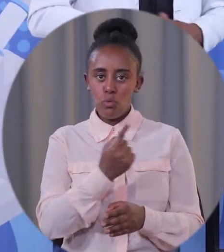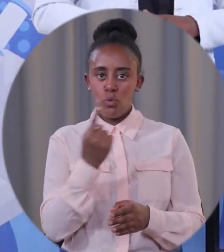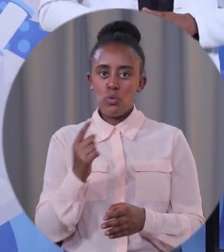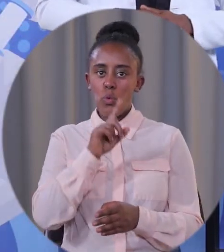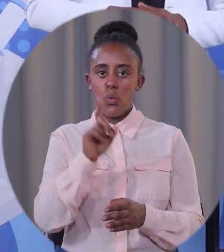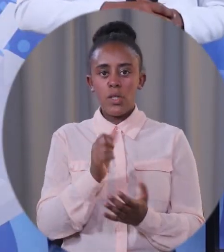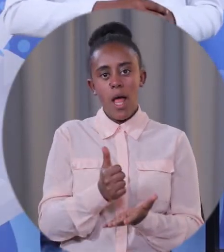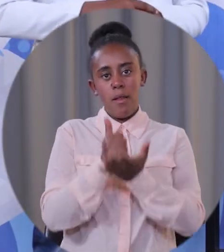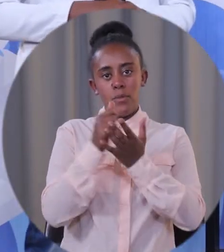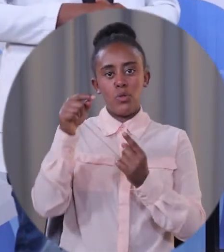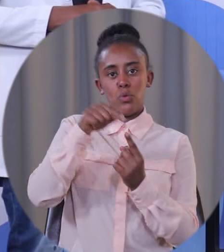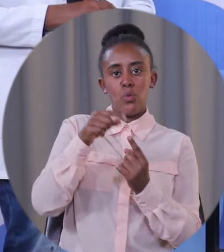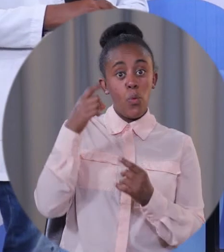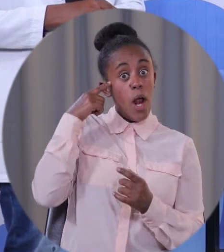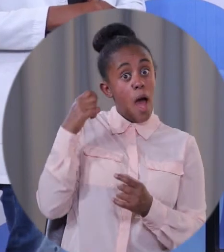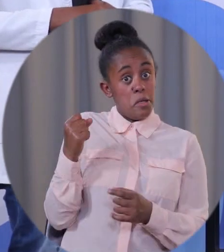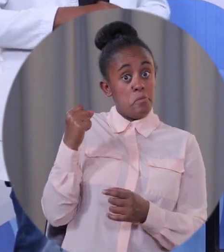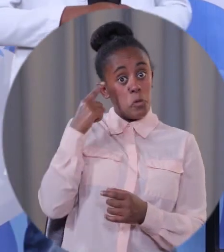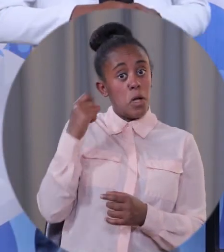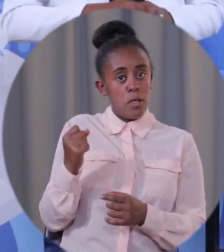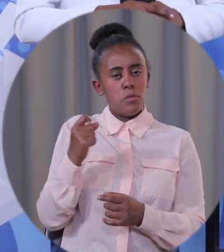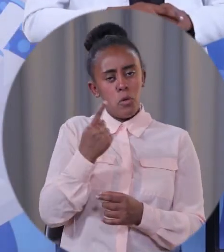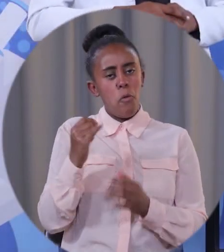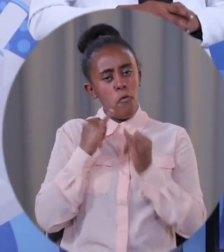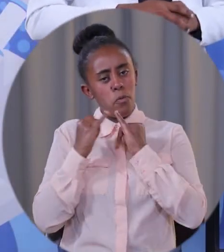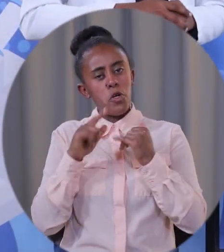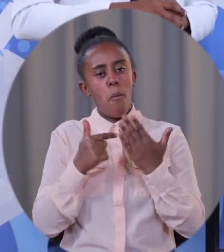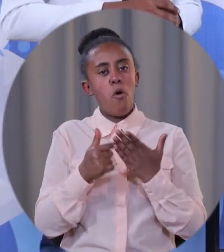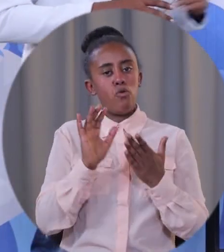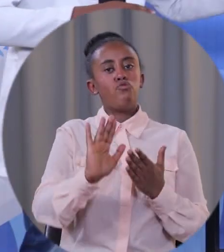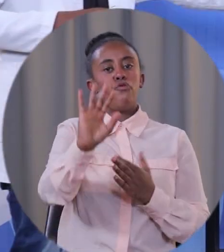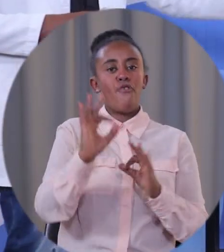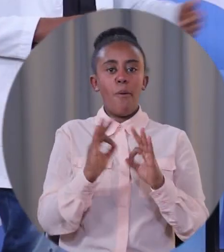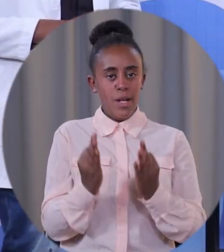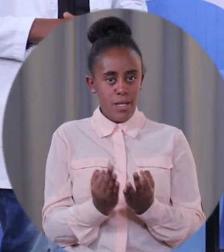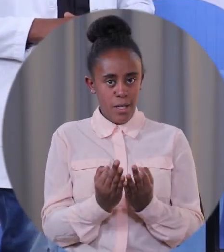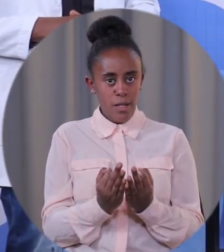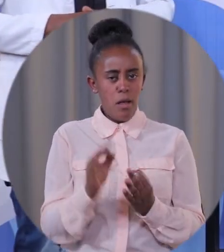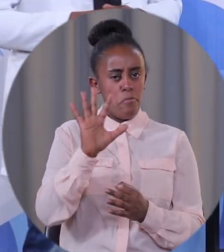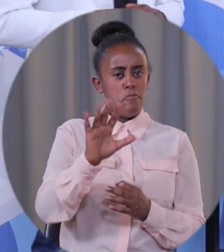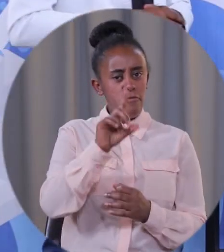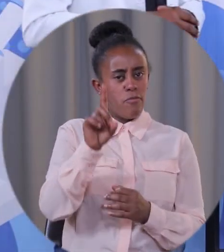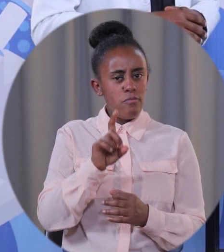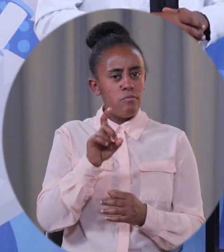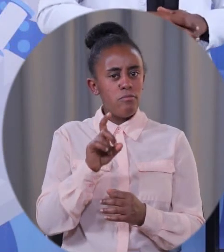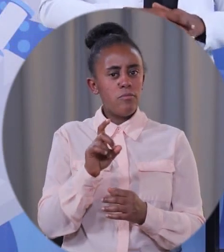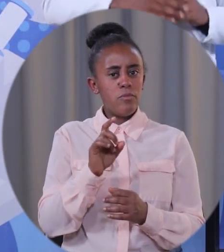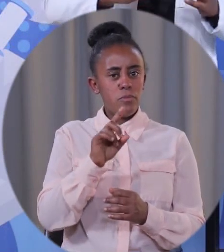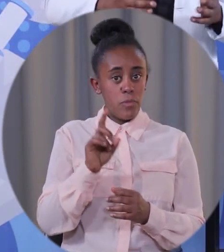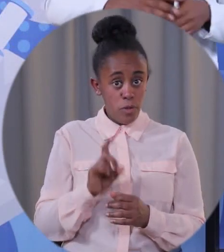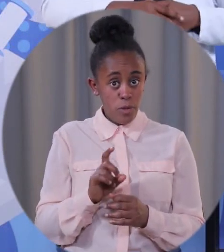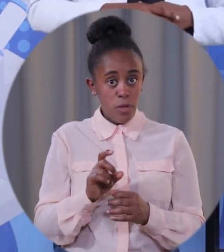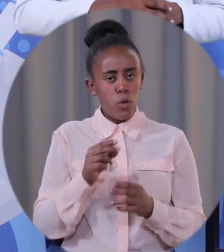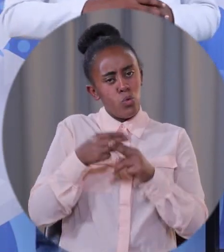questions helps you to grasp some information about your family. Based on those 5 questions, you are going to write